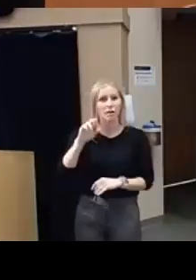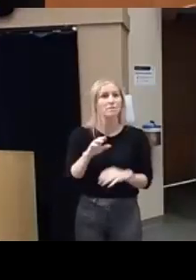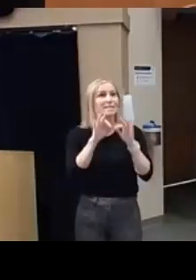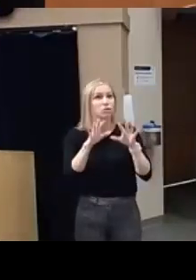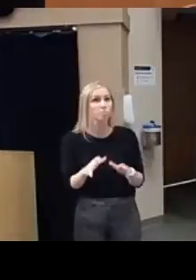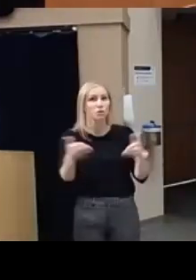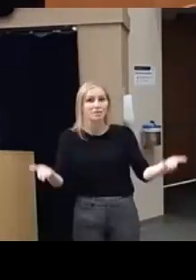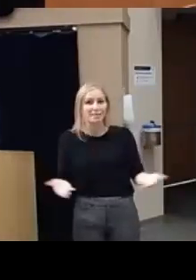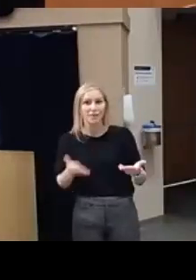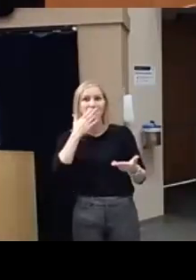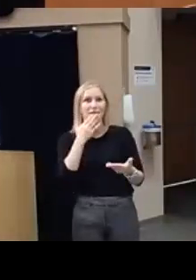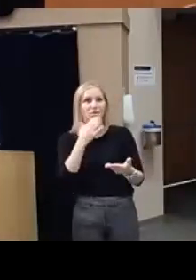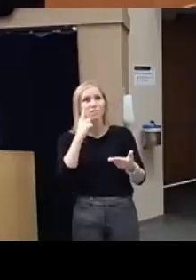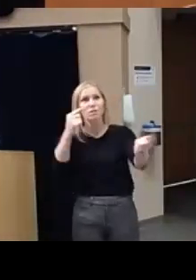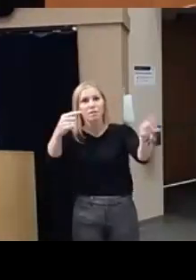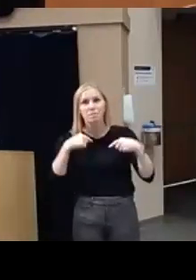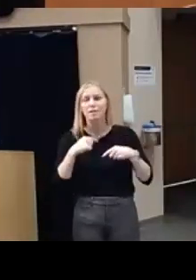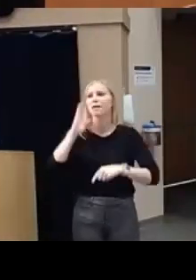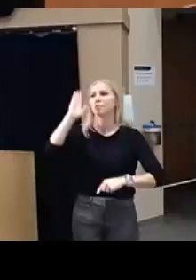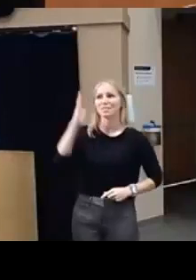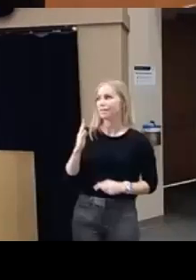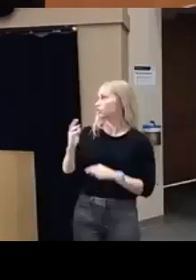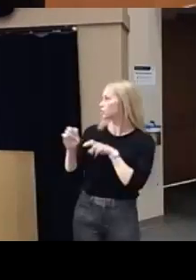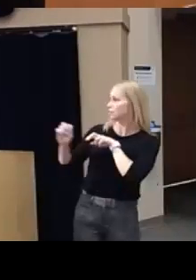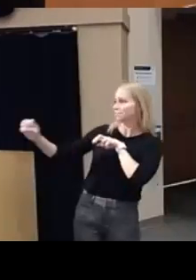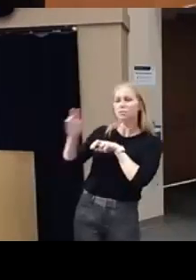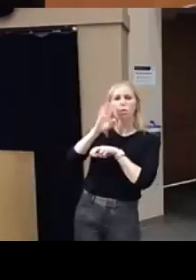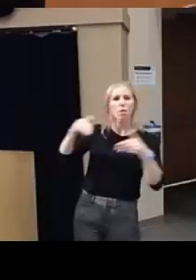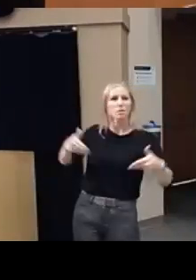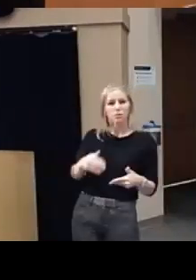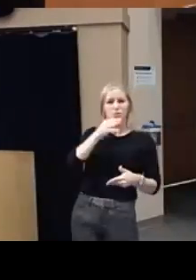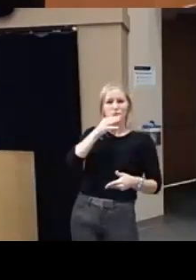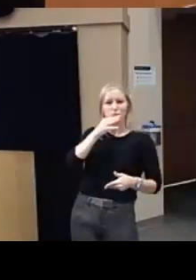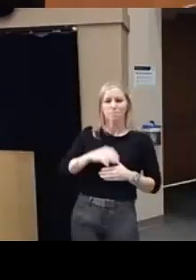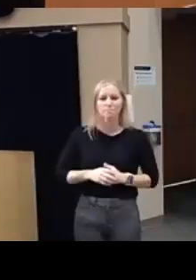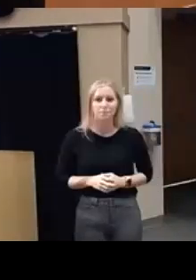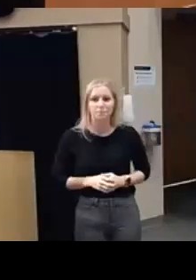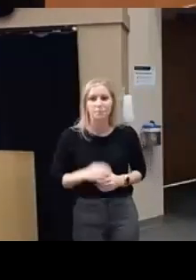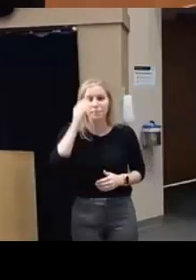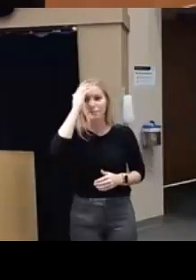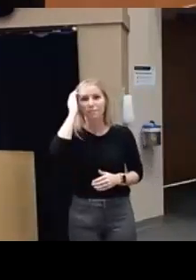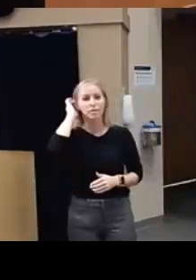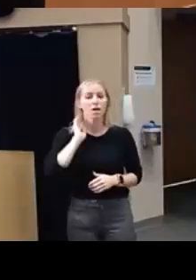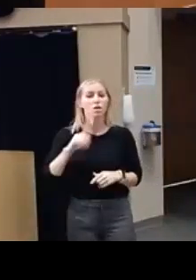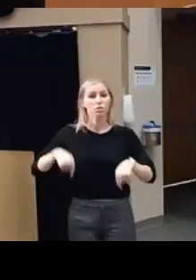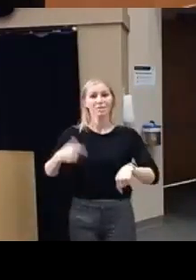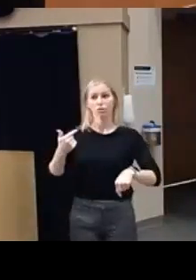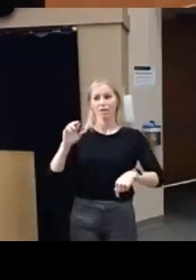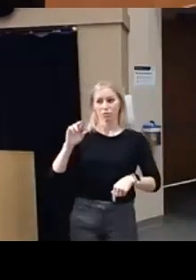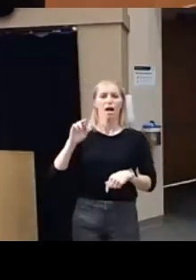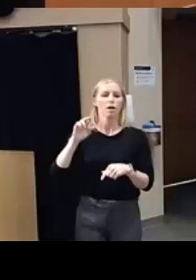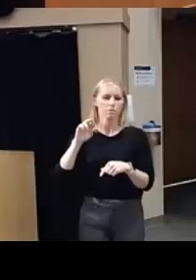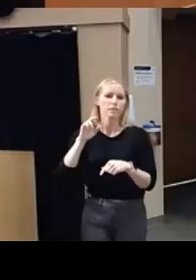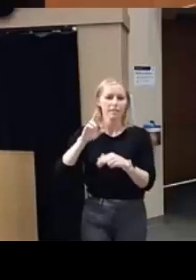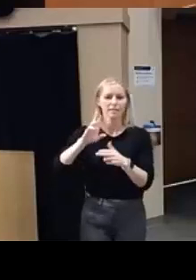showing, and for the presenters today, who I'll introduce in a moment. But this grand rounds is named after Dr.